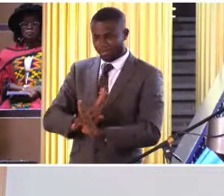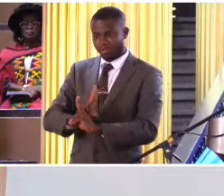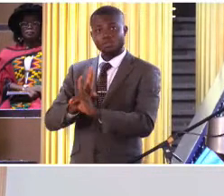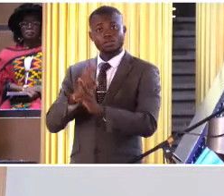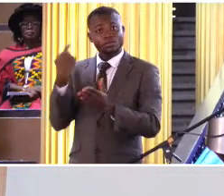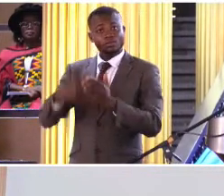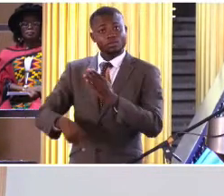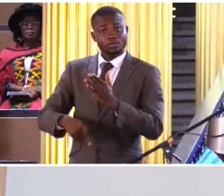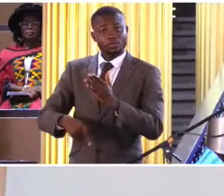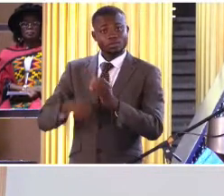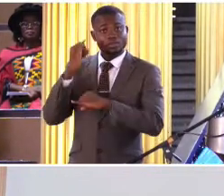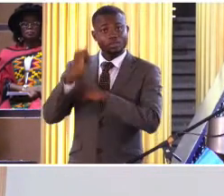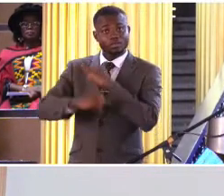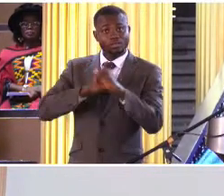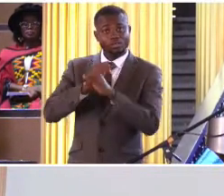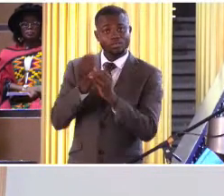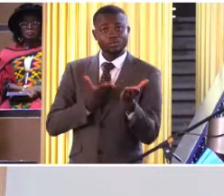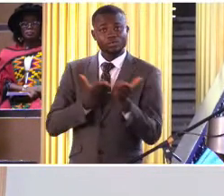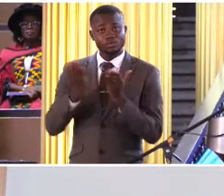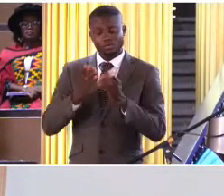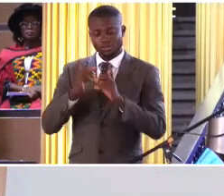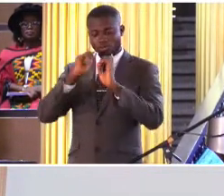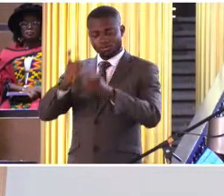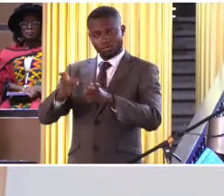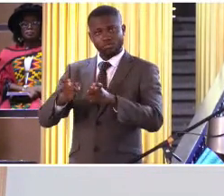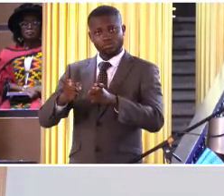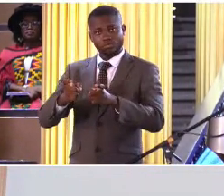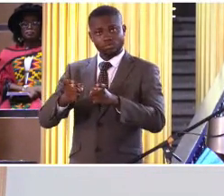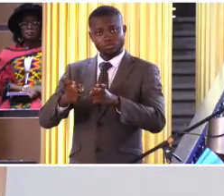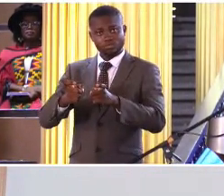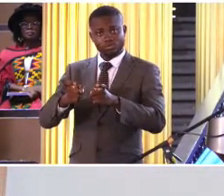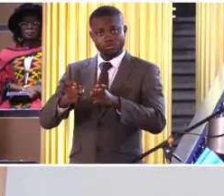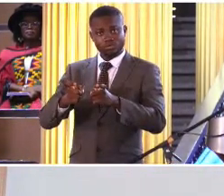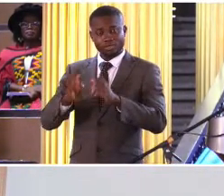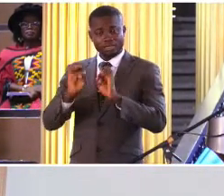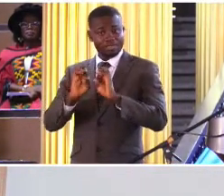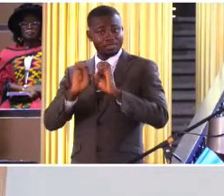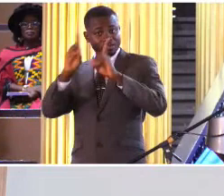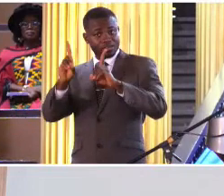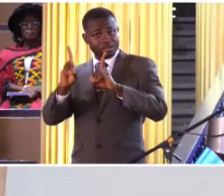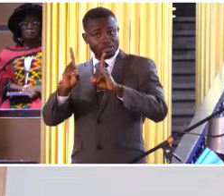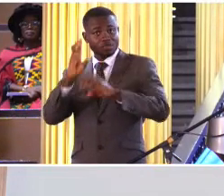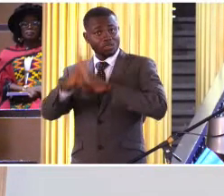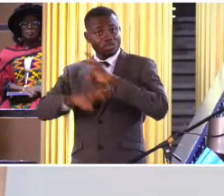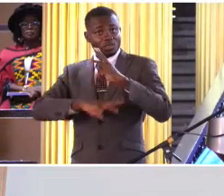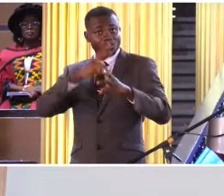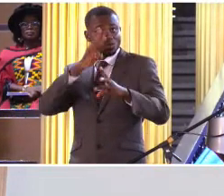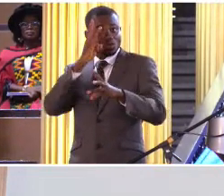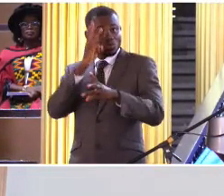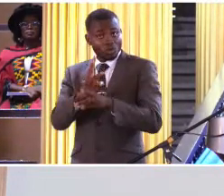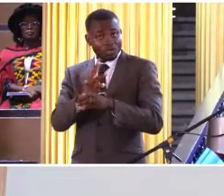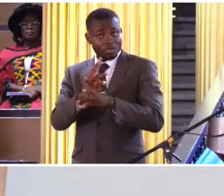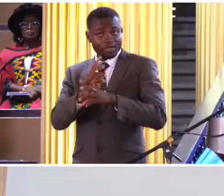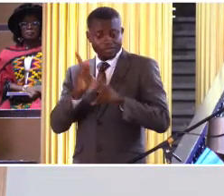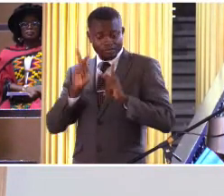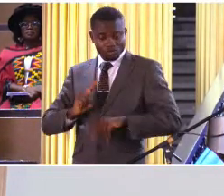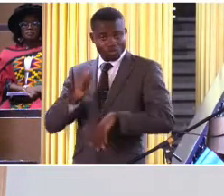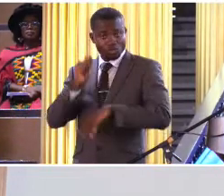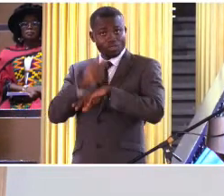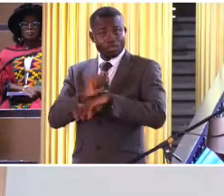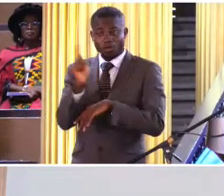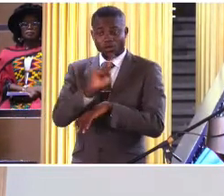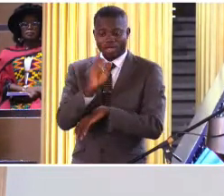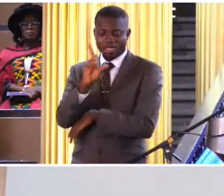the International Service Award Education from the World Physiotherapy Congress Board in Dubai